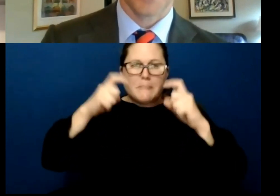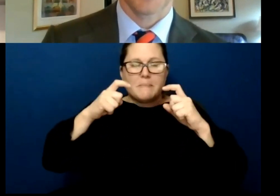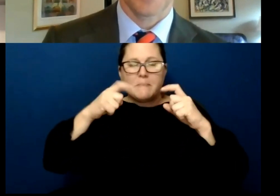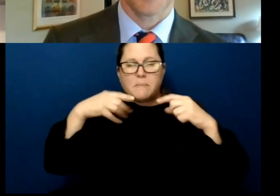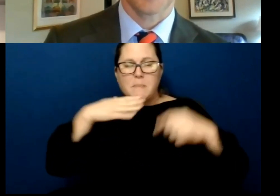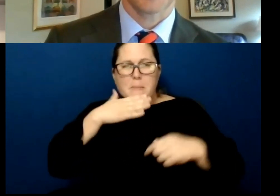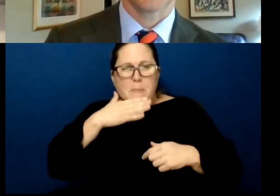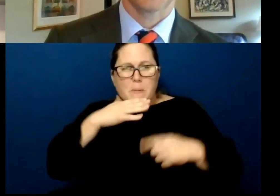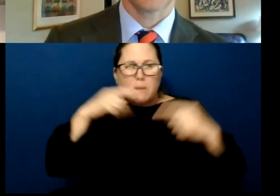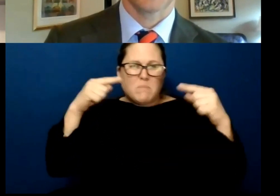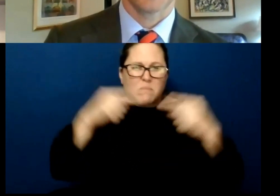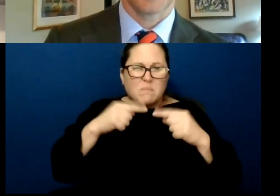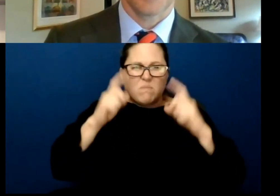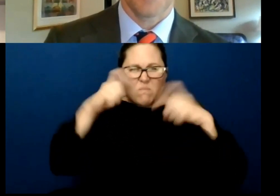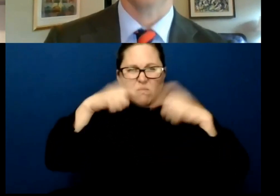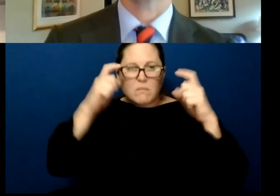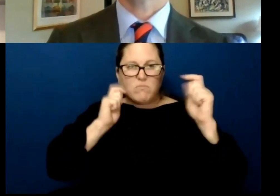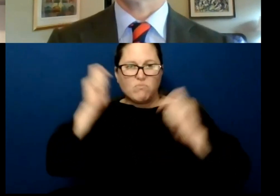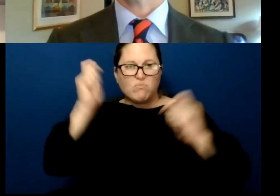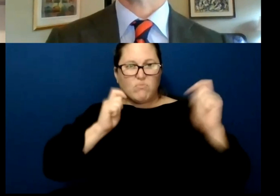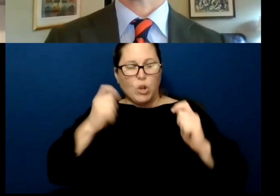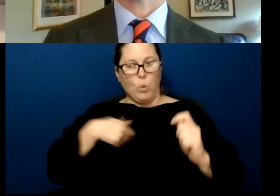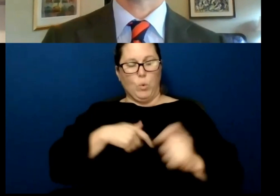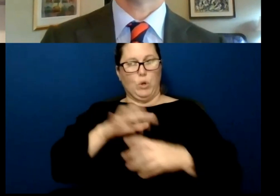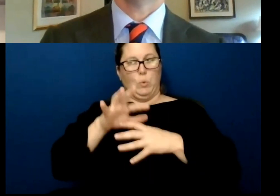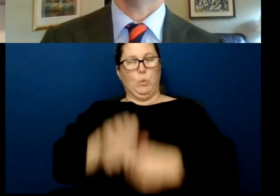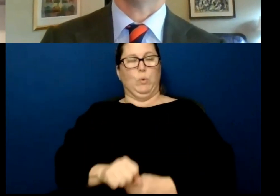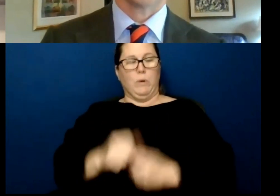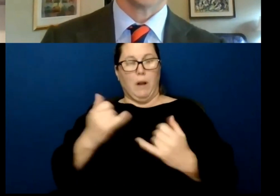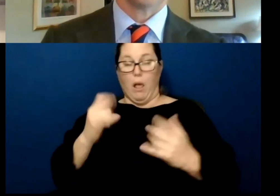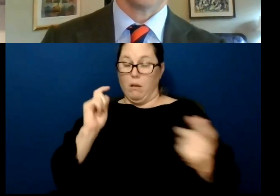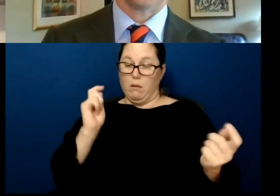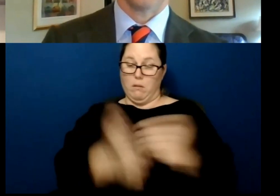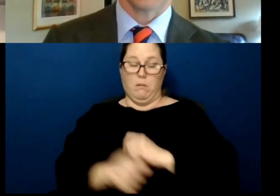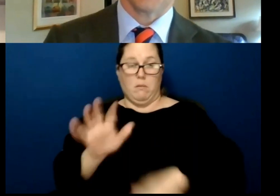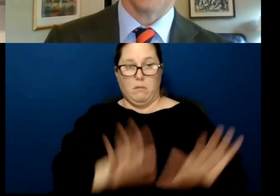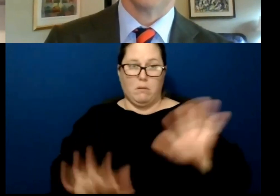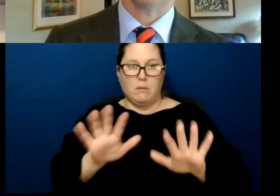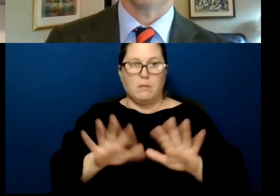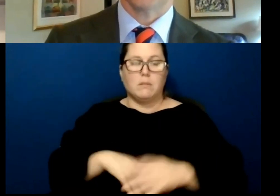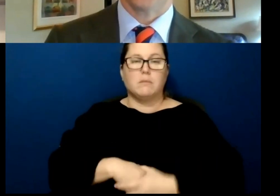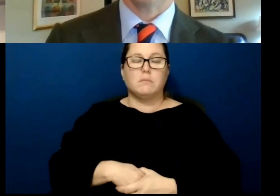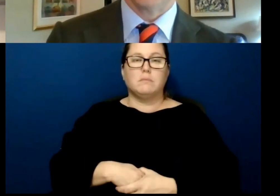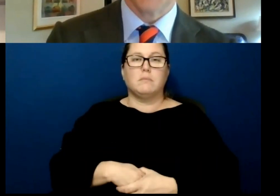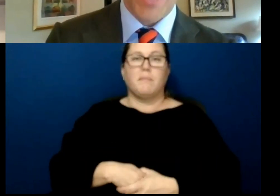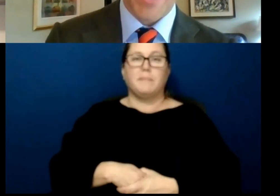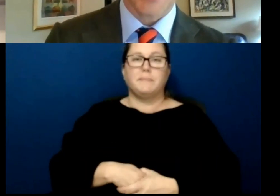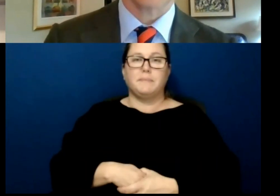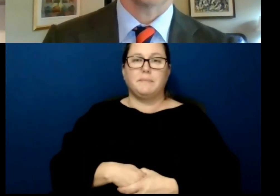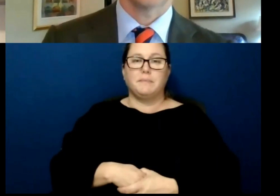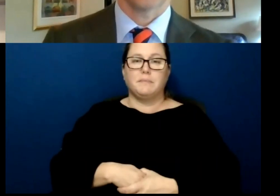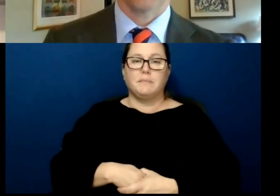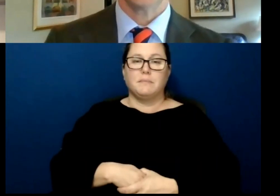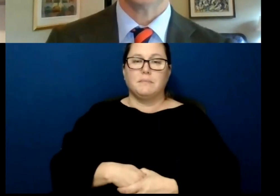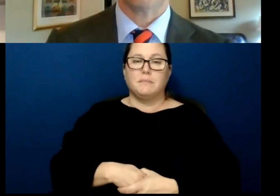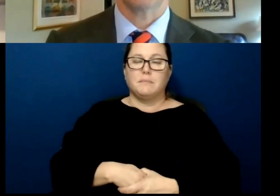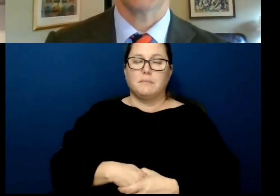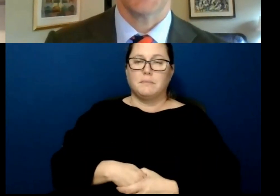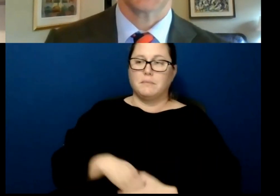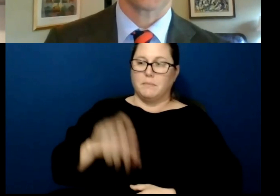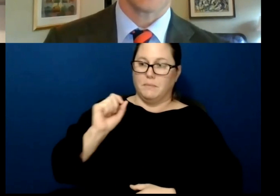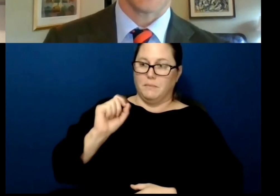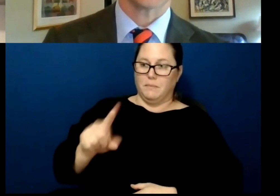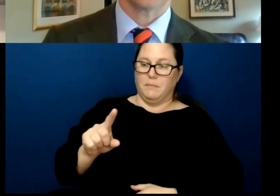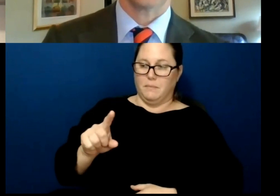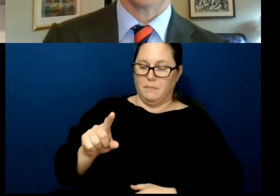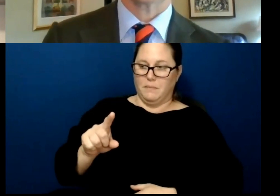we're all still getting adjusted to that. It's a great answer. Question for Mr. Fermil from Laura Vendries. What's the difference